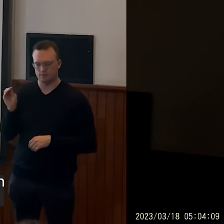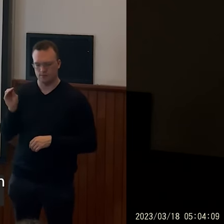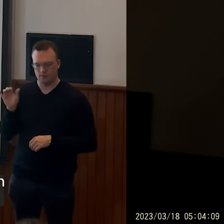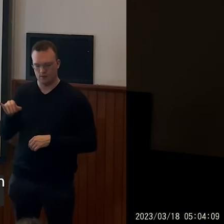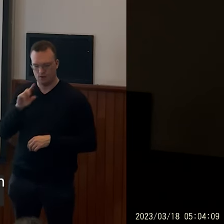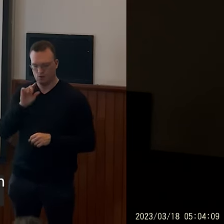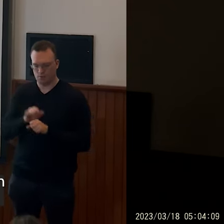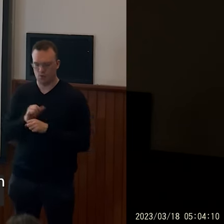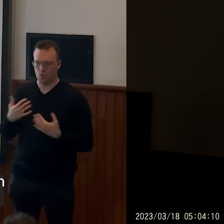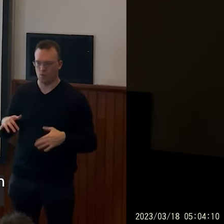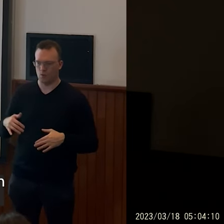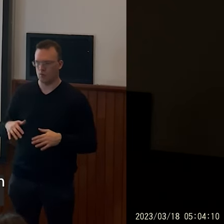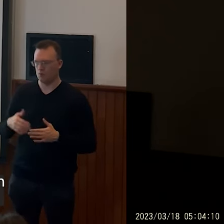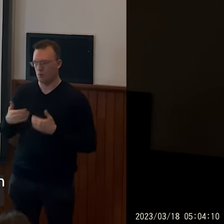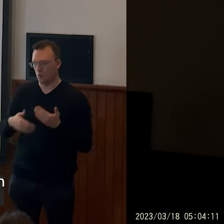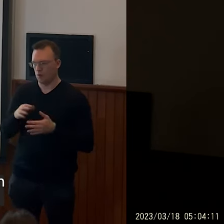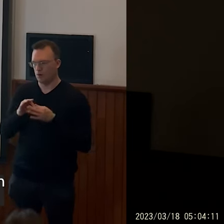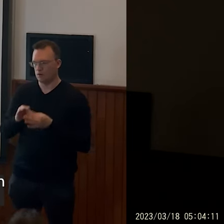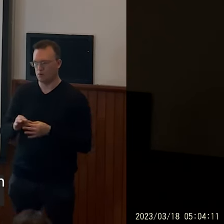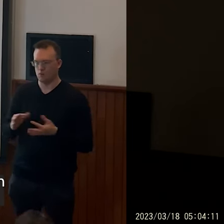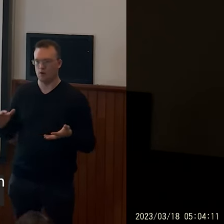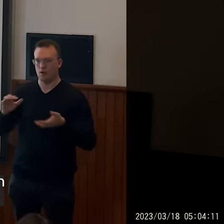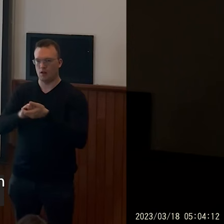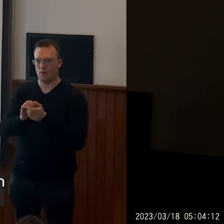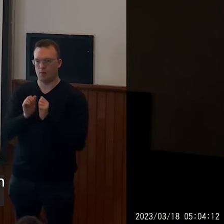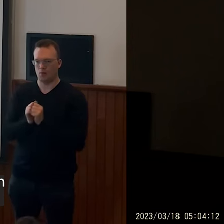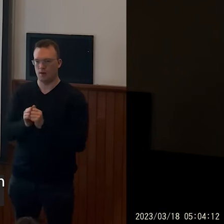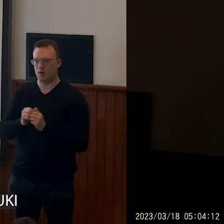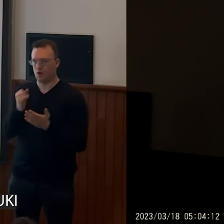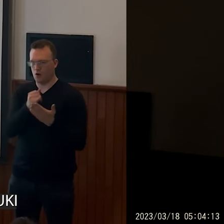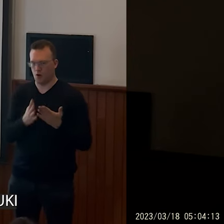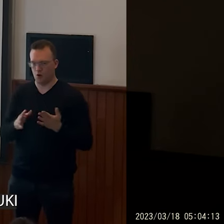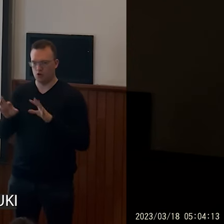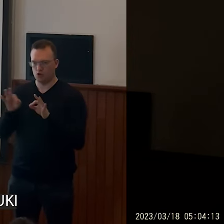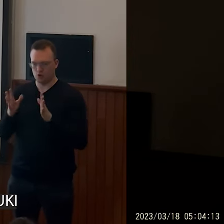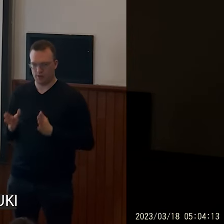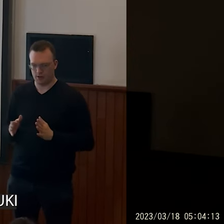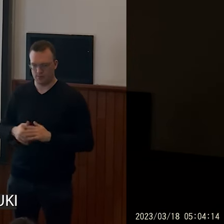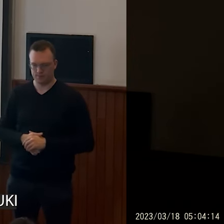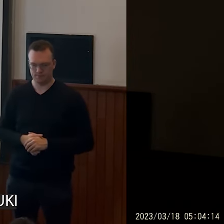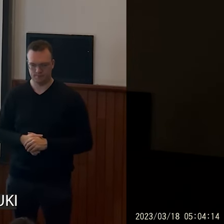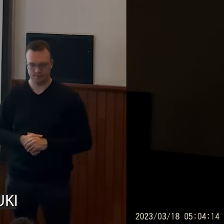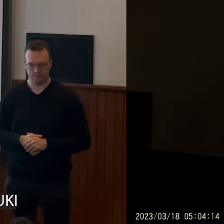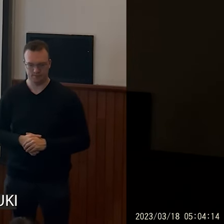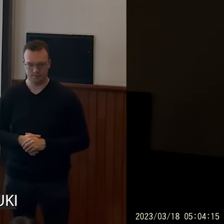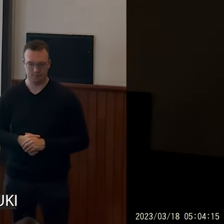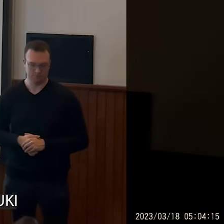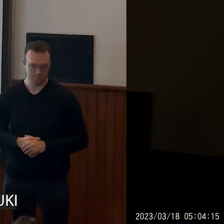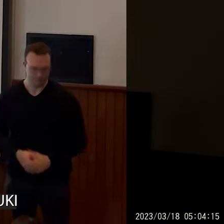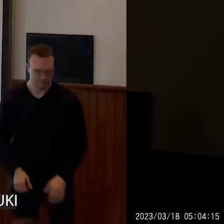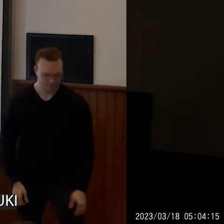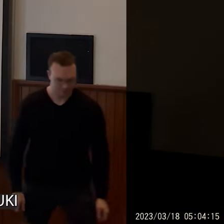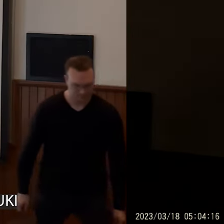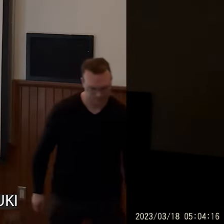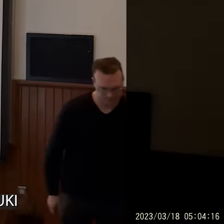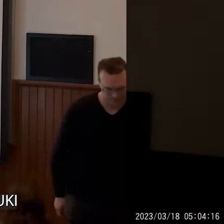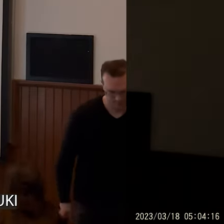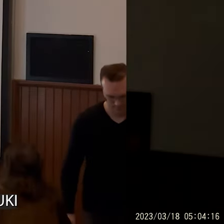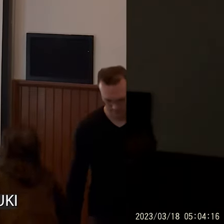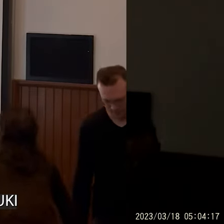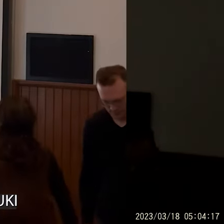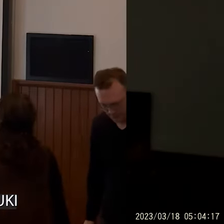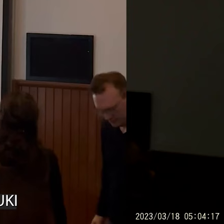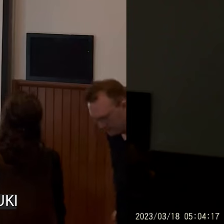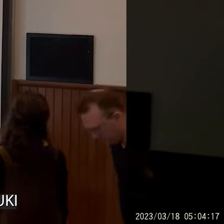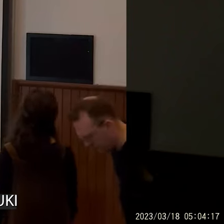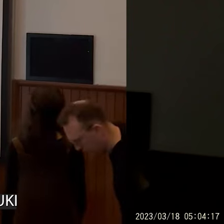was really a process of collaboration between artist and curator. I quickly jump to my current film,